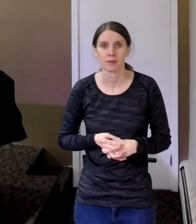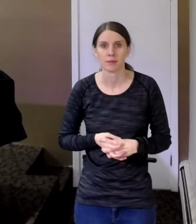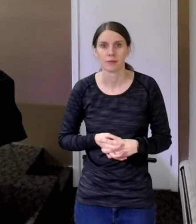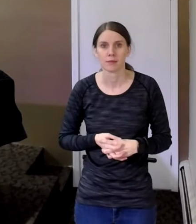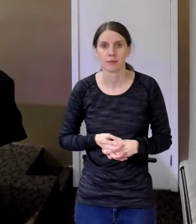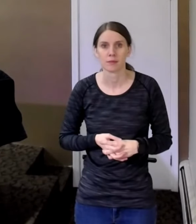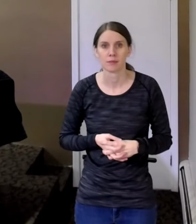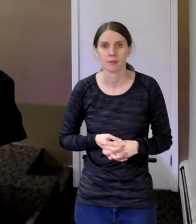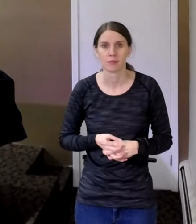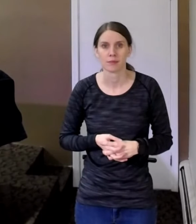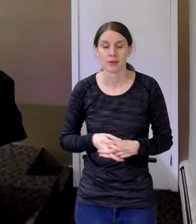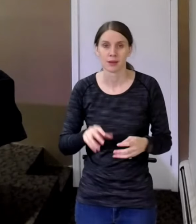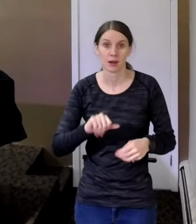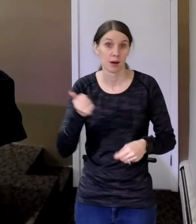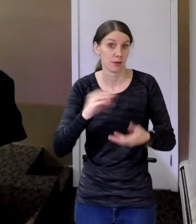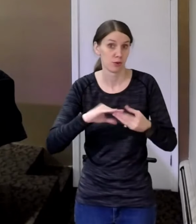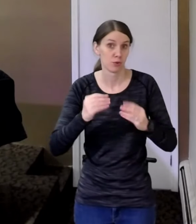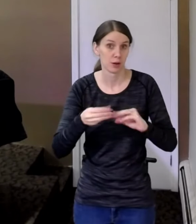David and Bathsheba.